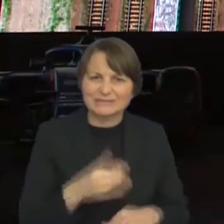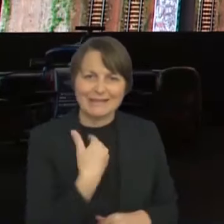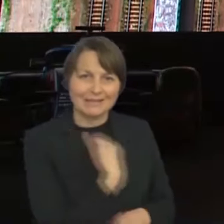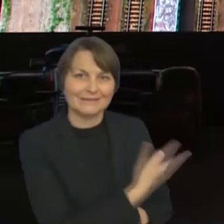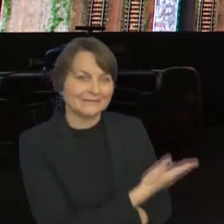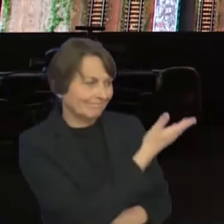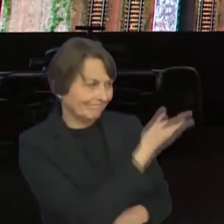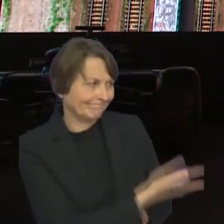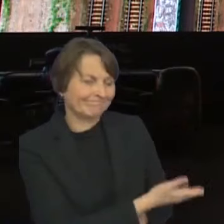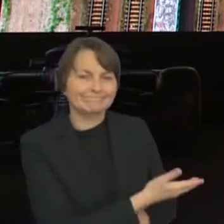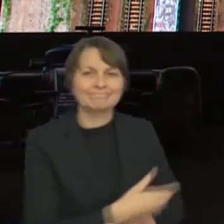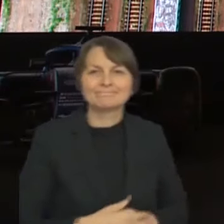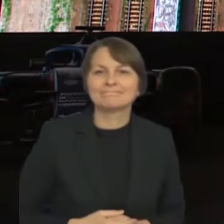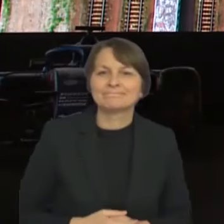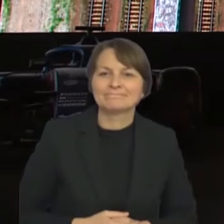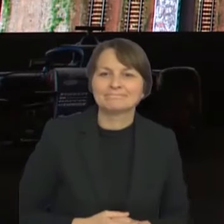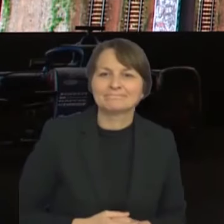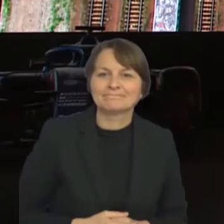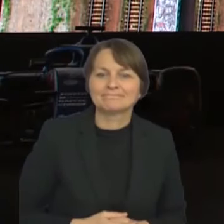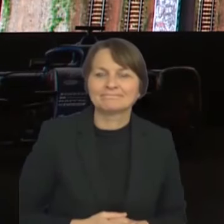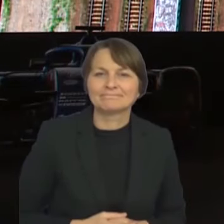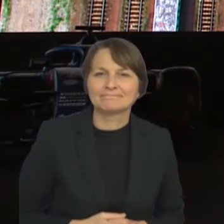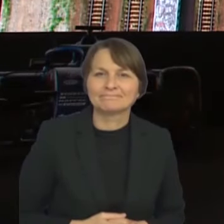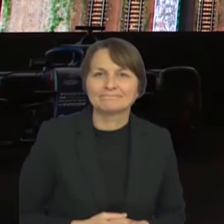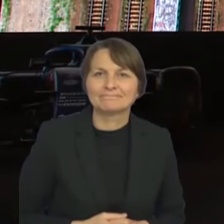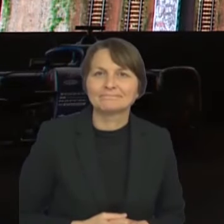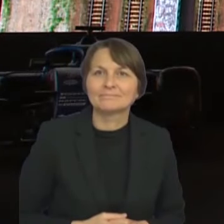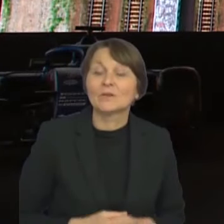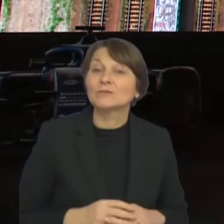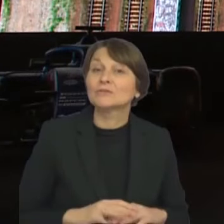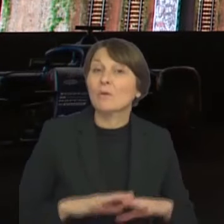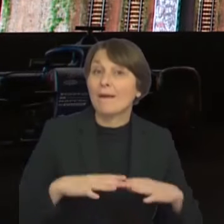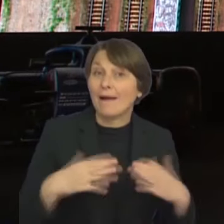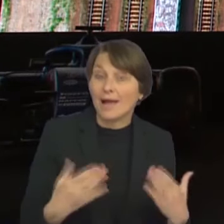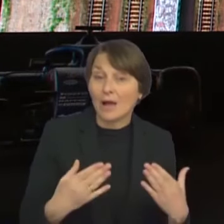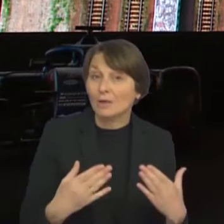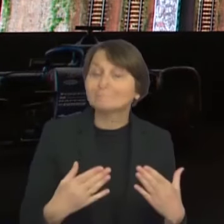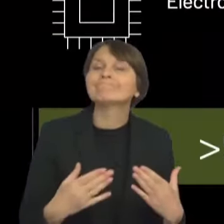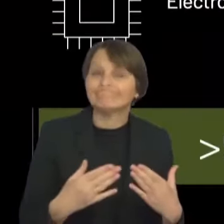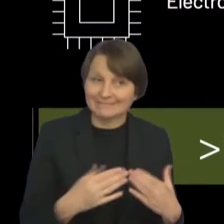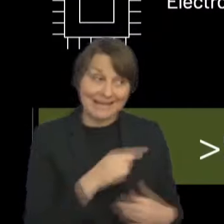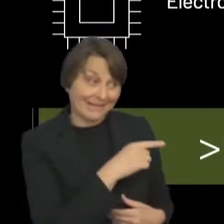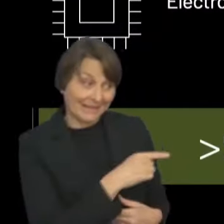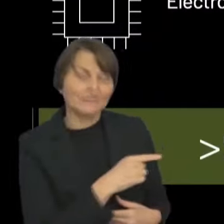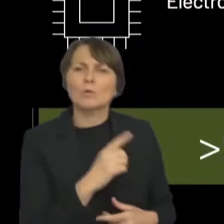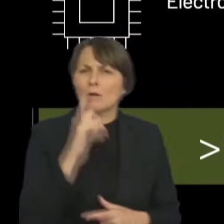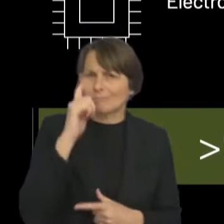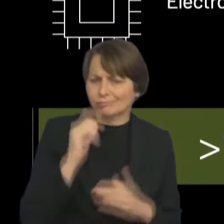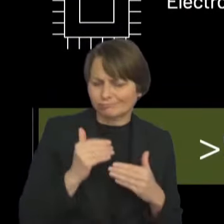electronic components, tires, and glass. We are going to start with these components, and by 2030, our ambition is to